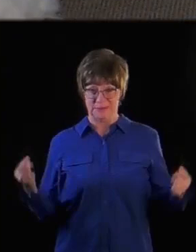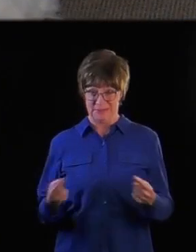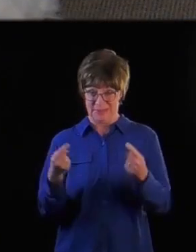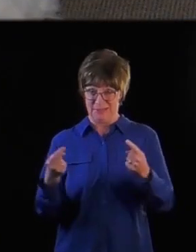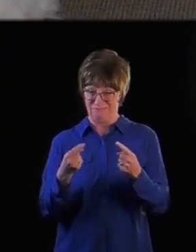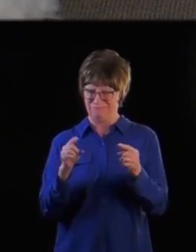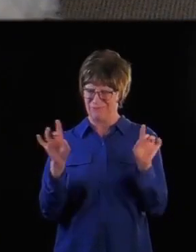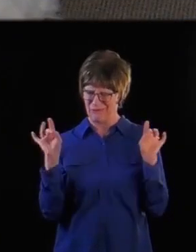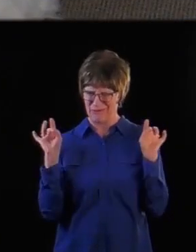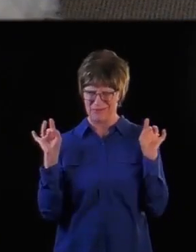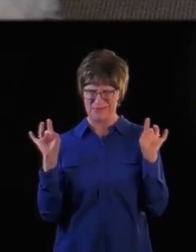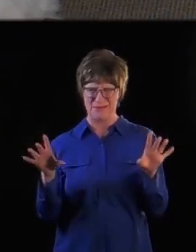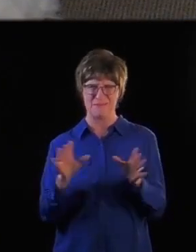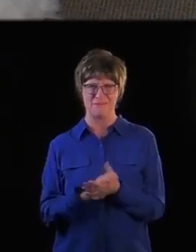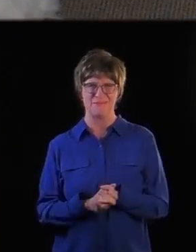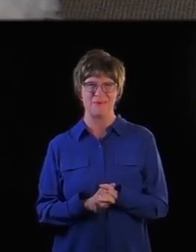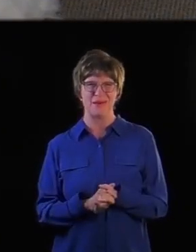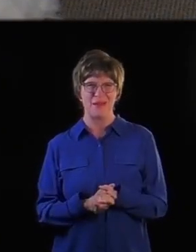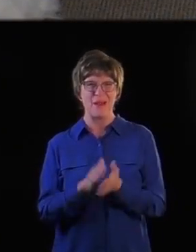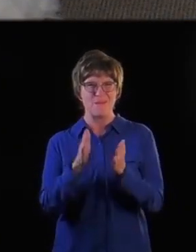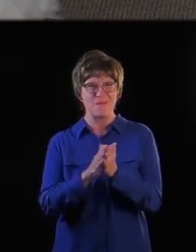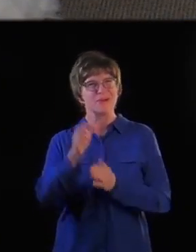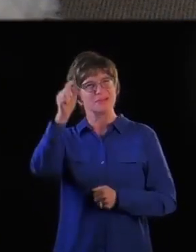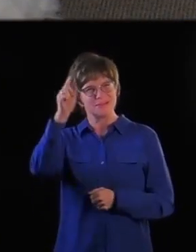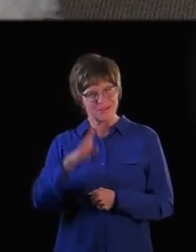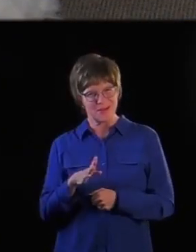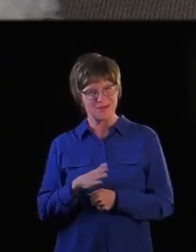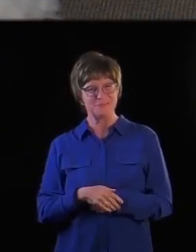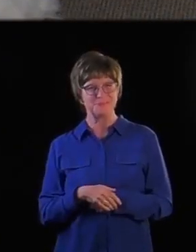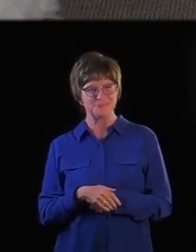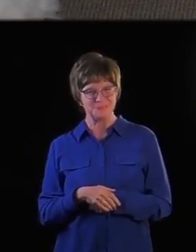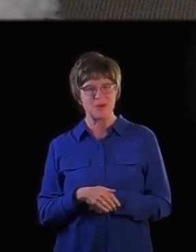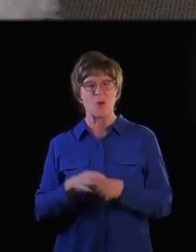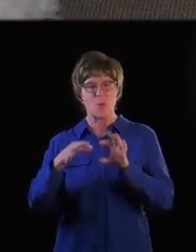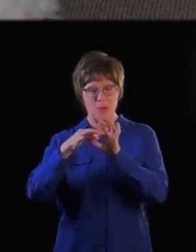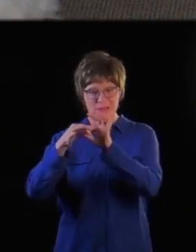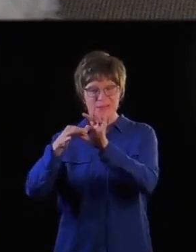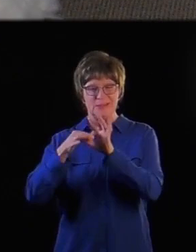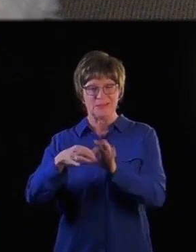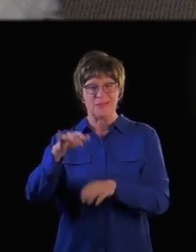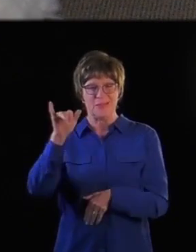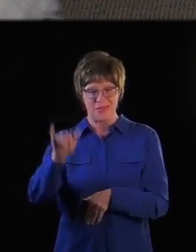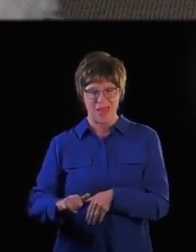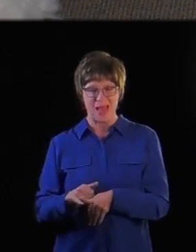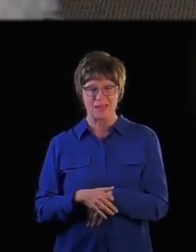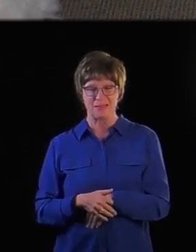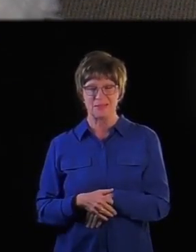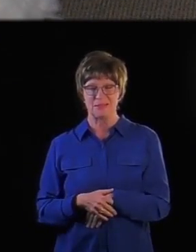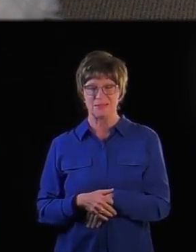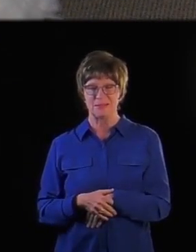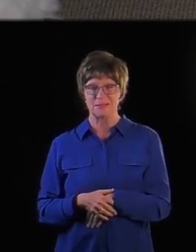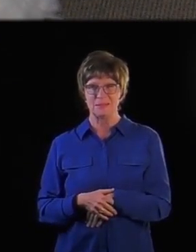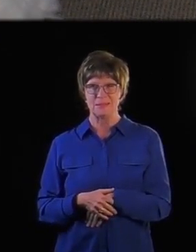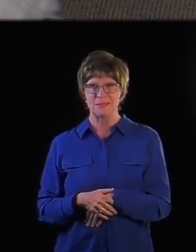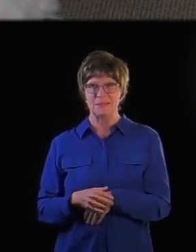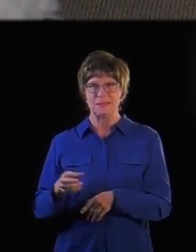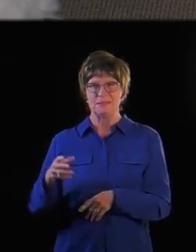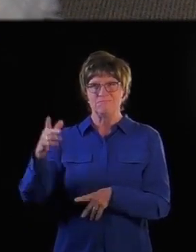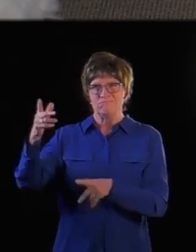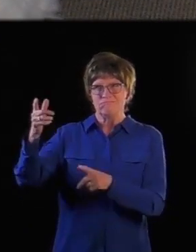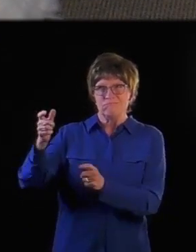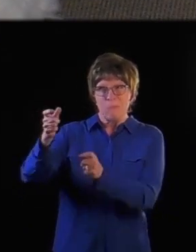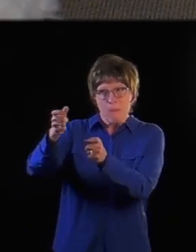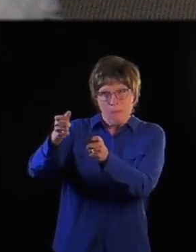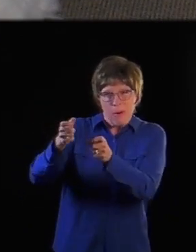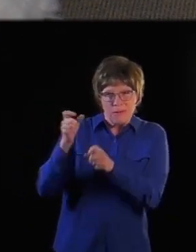awesome? We praise God for that. That's what reconciliation is. Pulling us back into that relationship